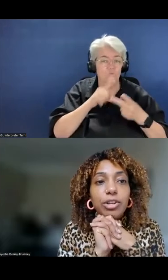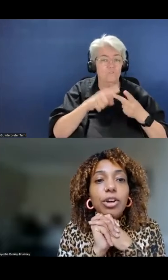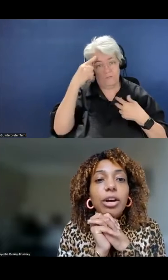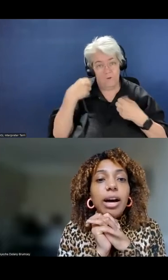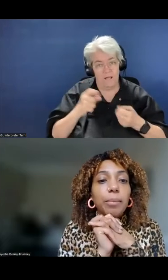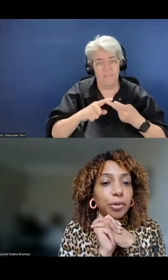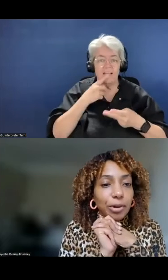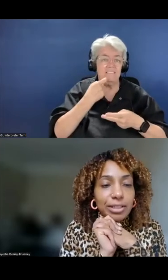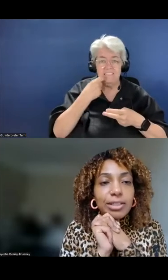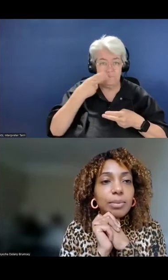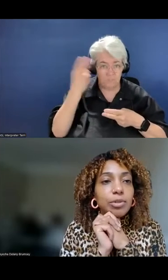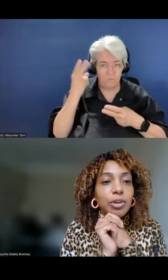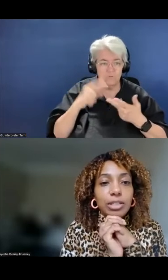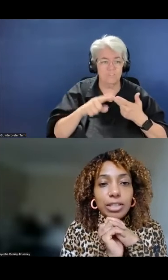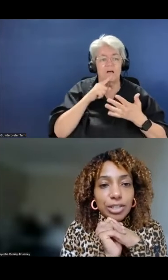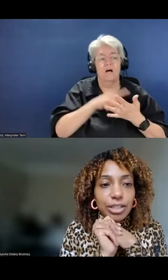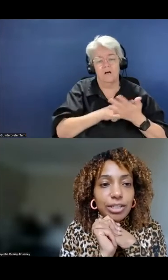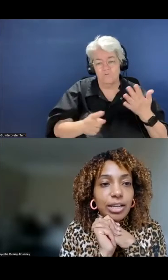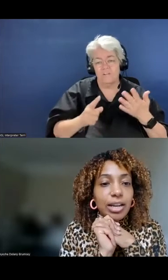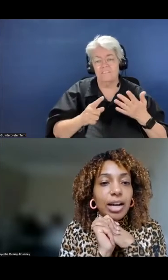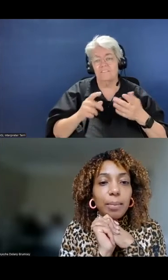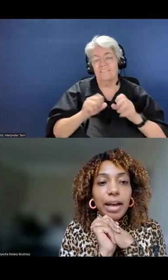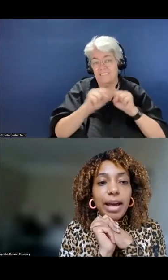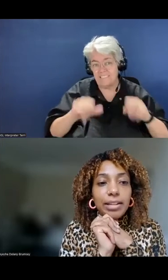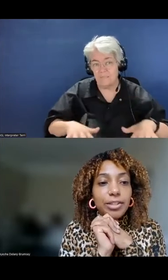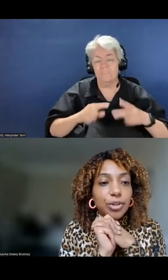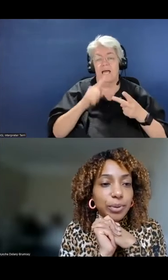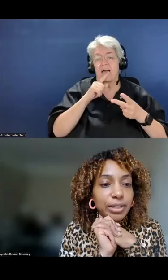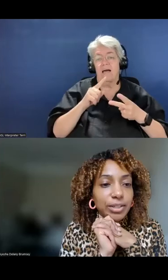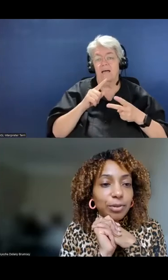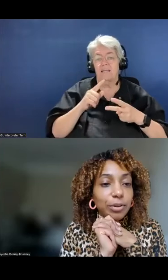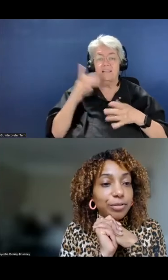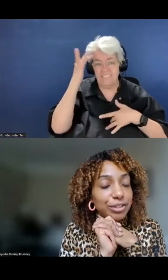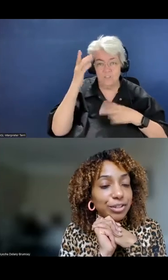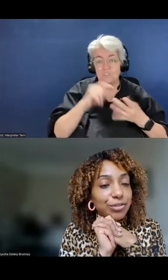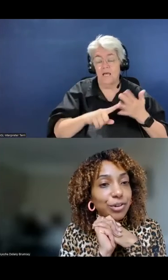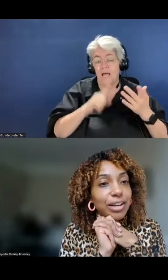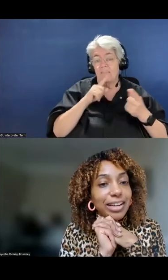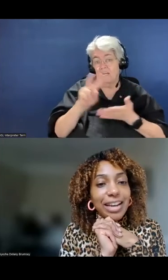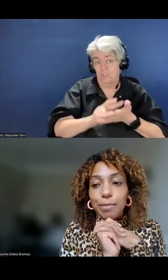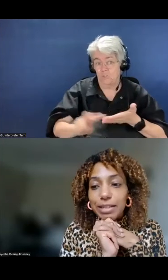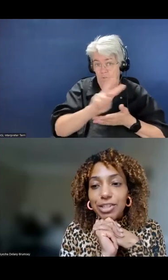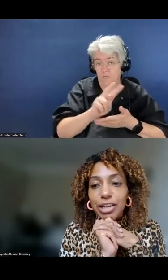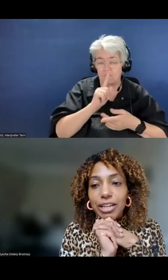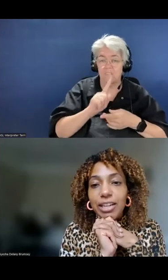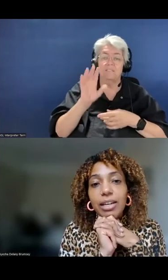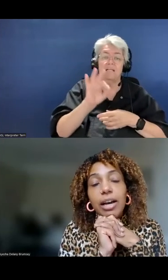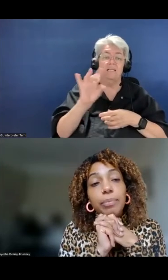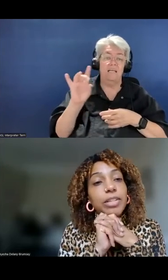across both across systems, across conditions. And in 2 weeks, formative research for 988